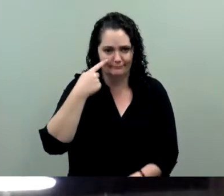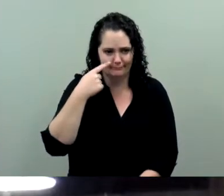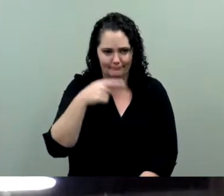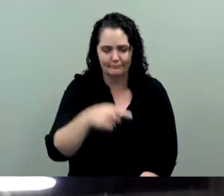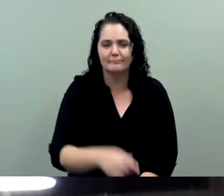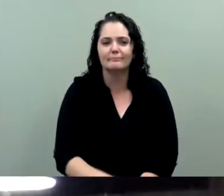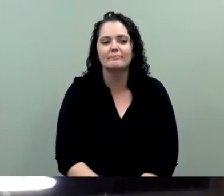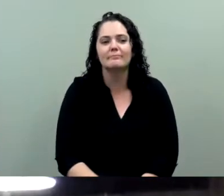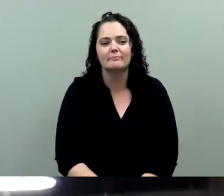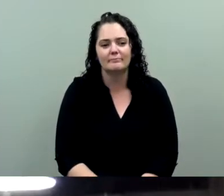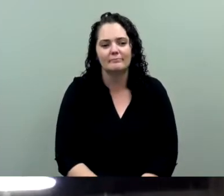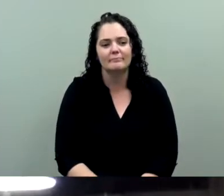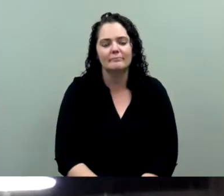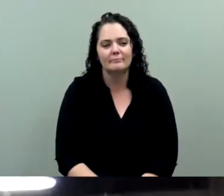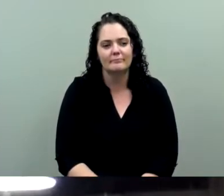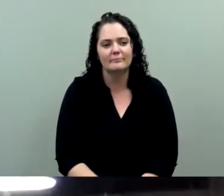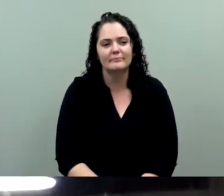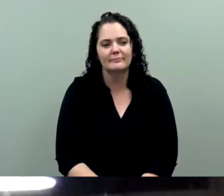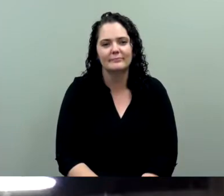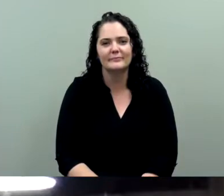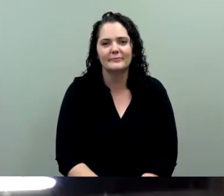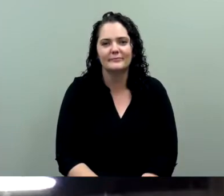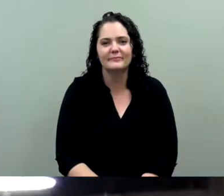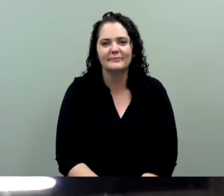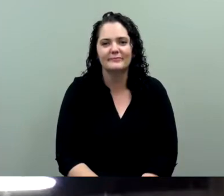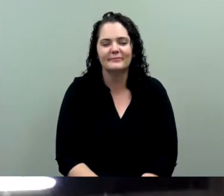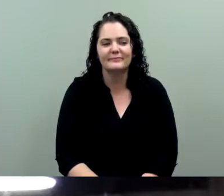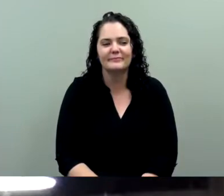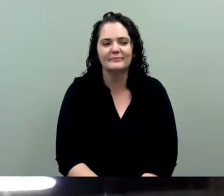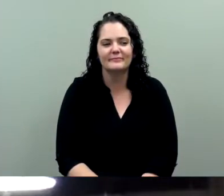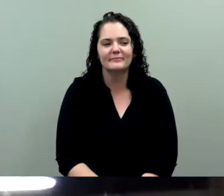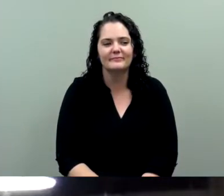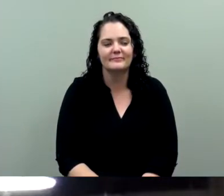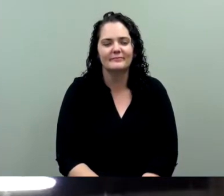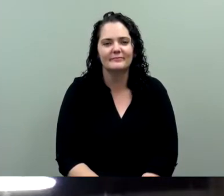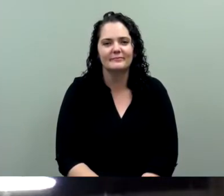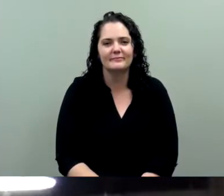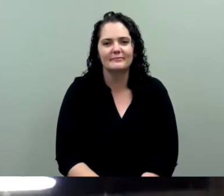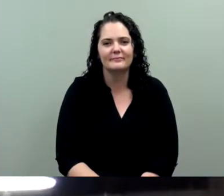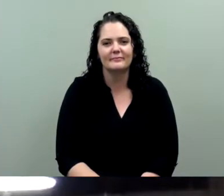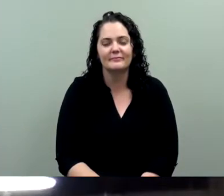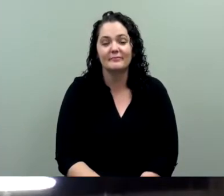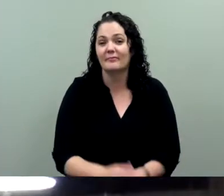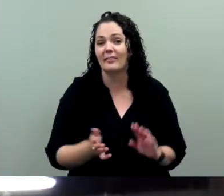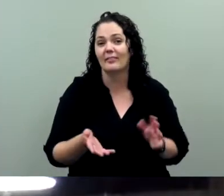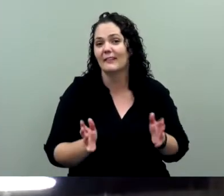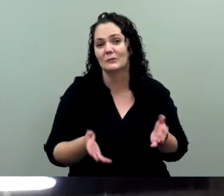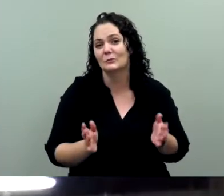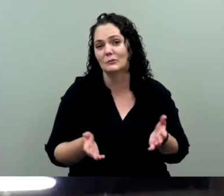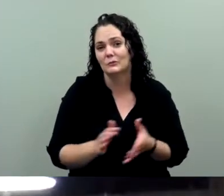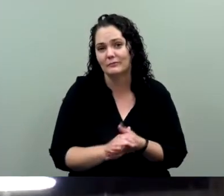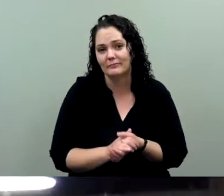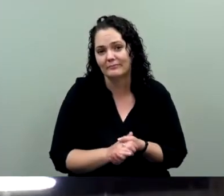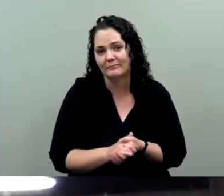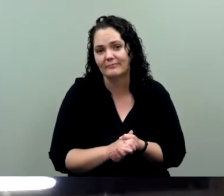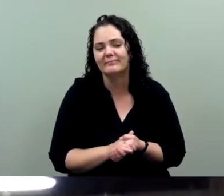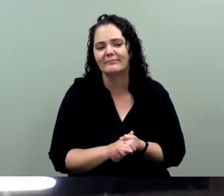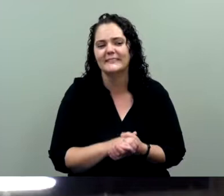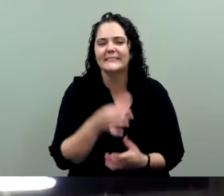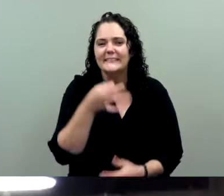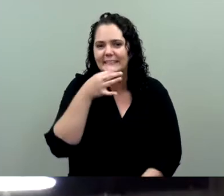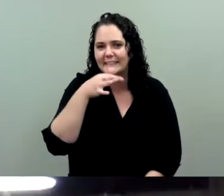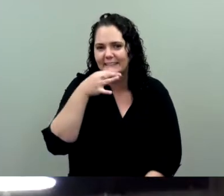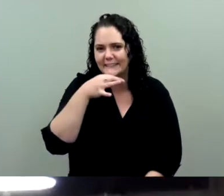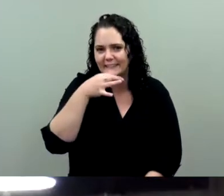the water there with my bits of avocado. All right, and that's all you need to do is just add a little bit of that